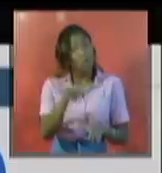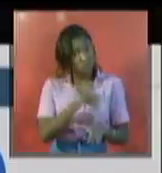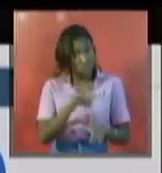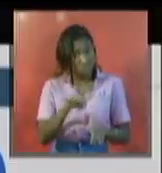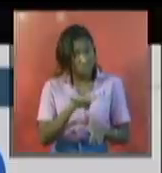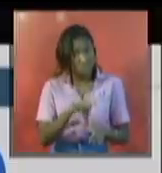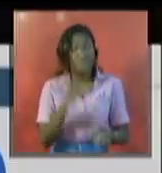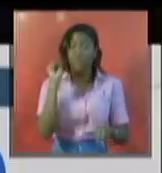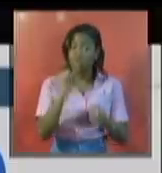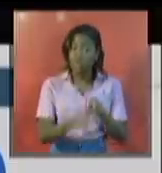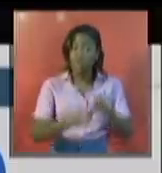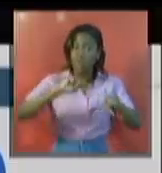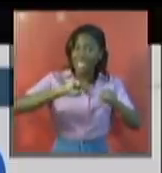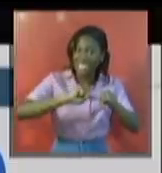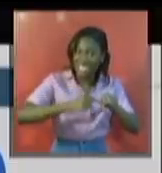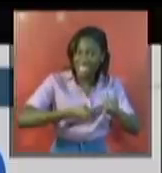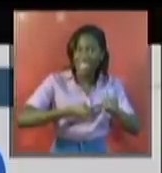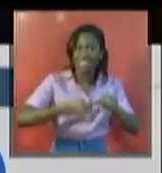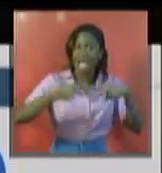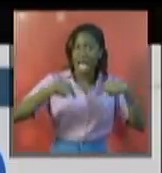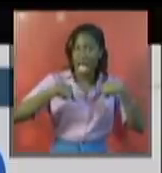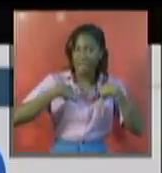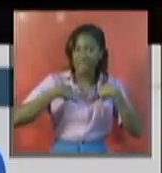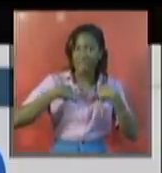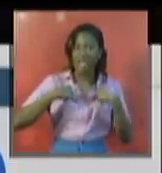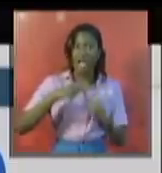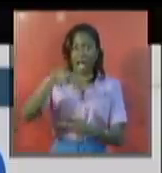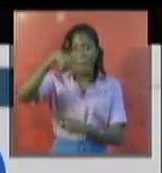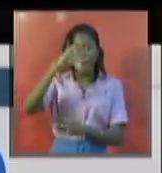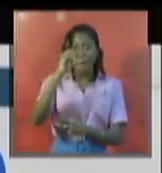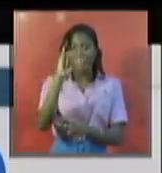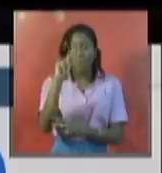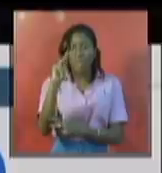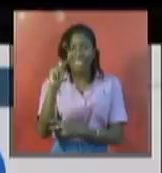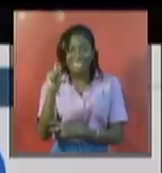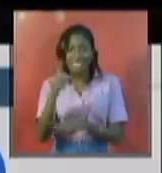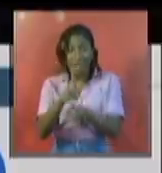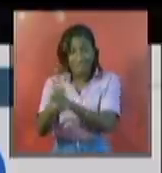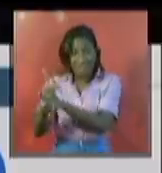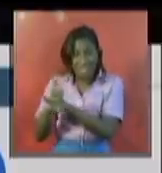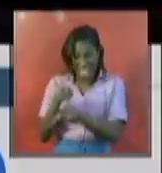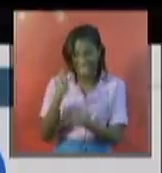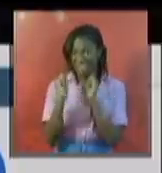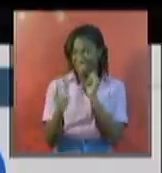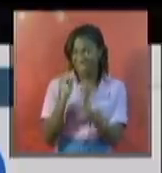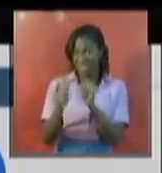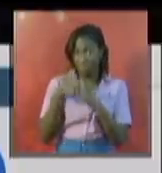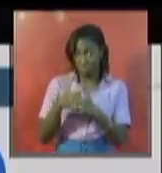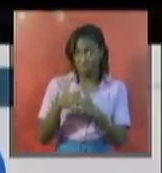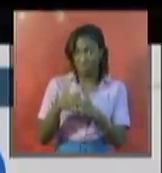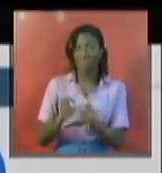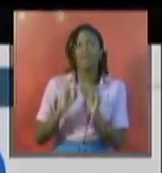deploying the point-of-care testing machines at the major hospitals. So instead of taking a sample at a